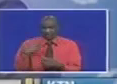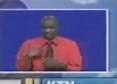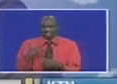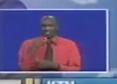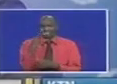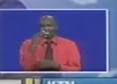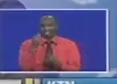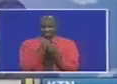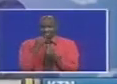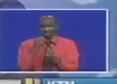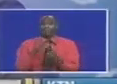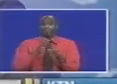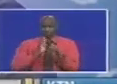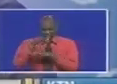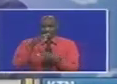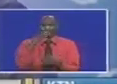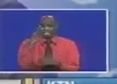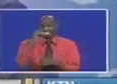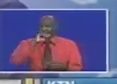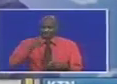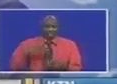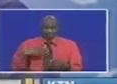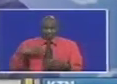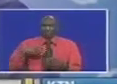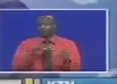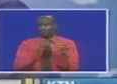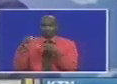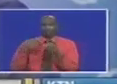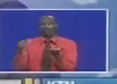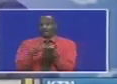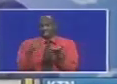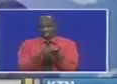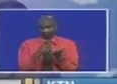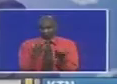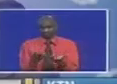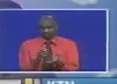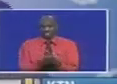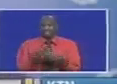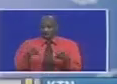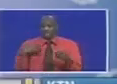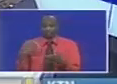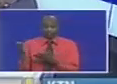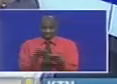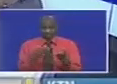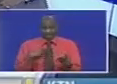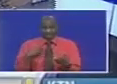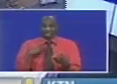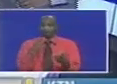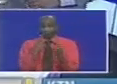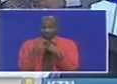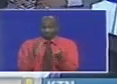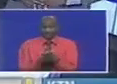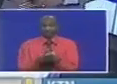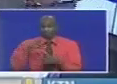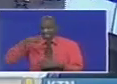30,000 people, more than 30,000 people fleeing into neighboring Uganda. Now let's bring into the conversation the